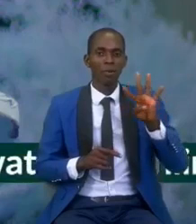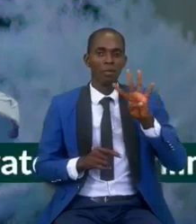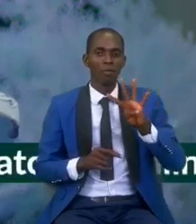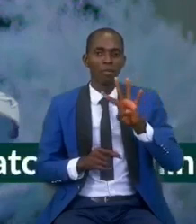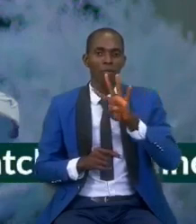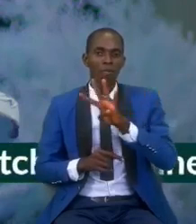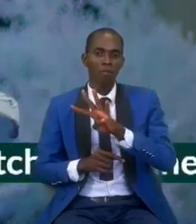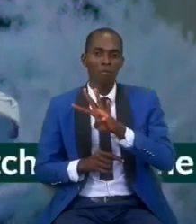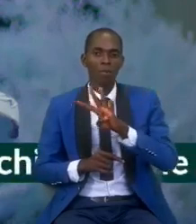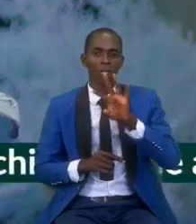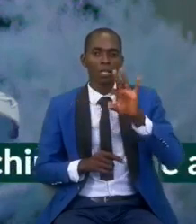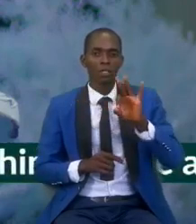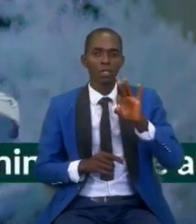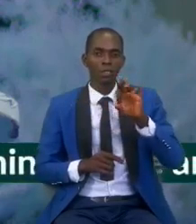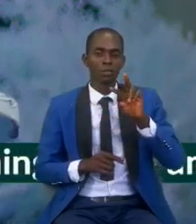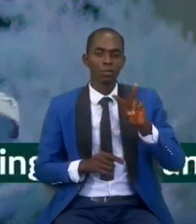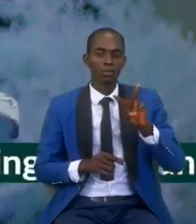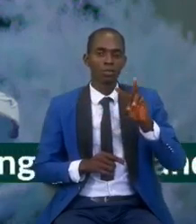+234 915 444 9263.